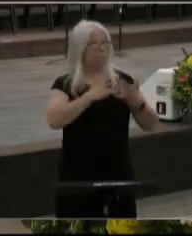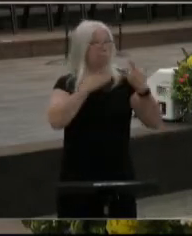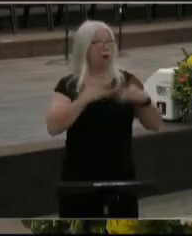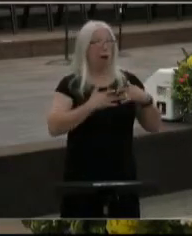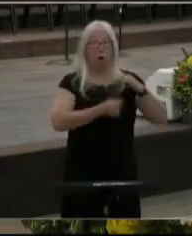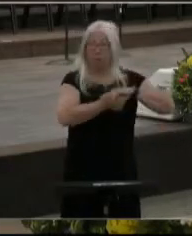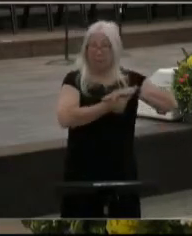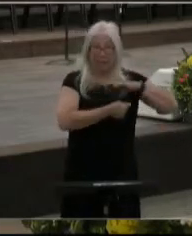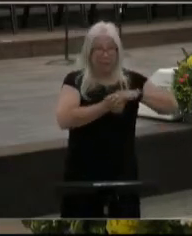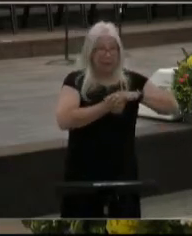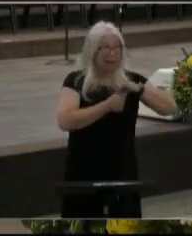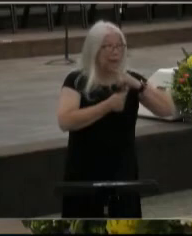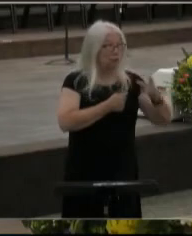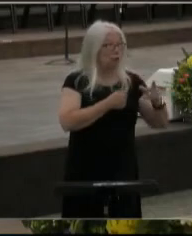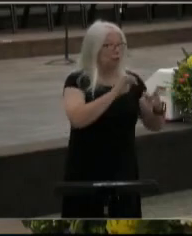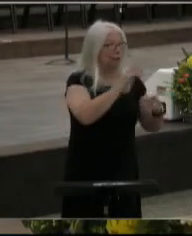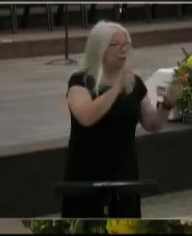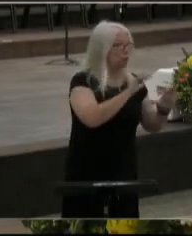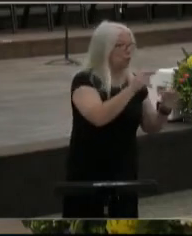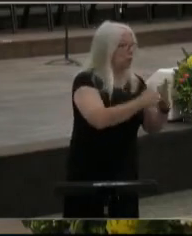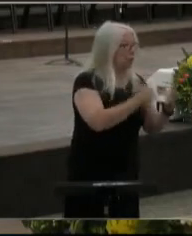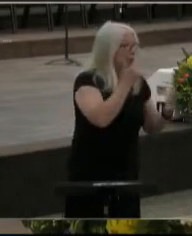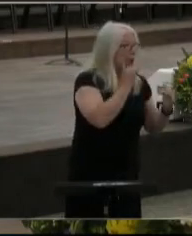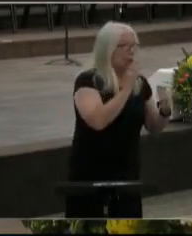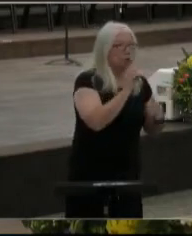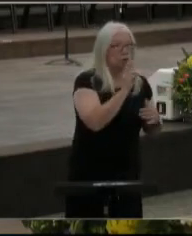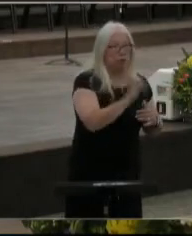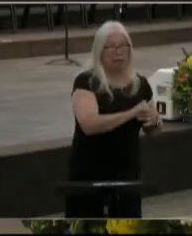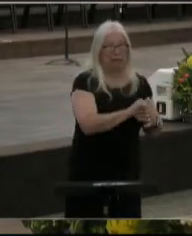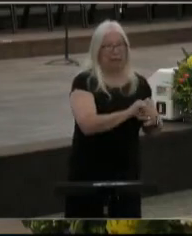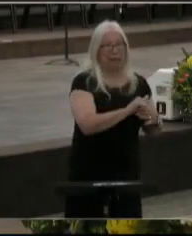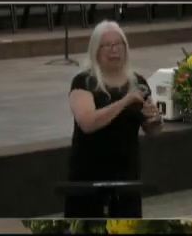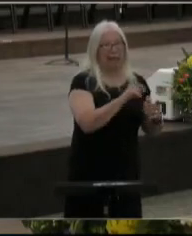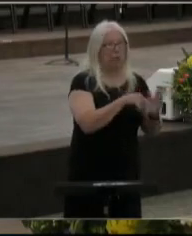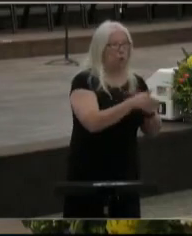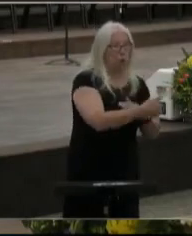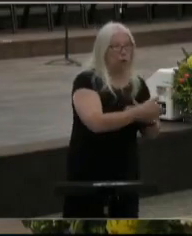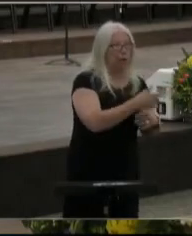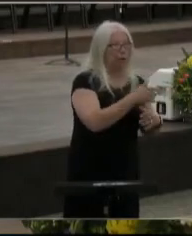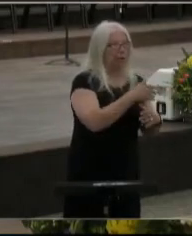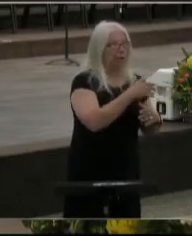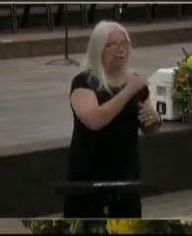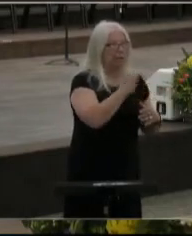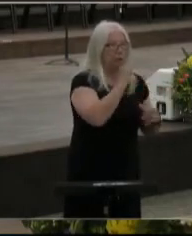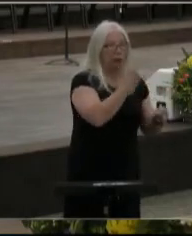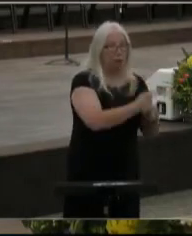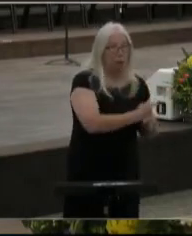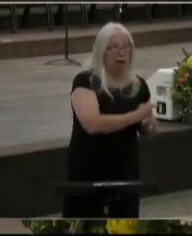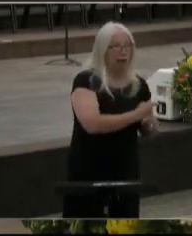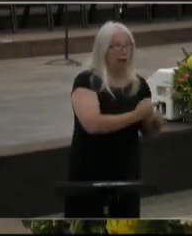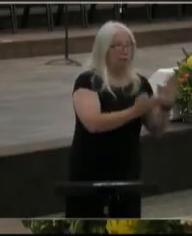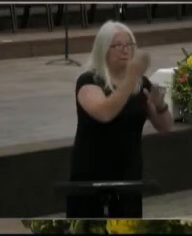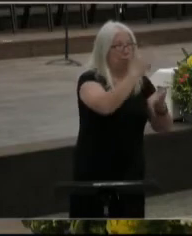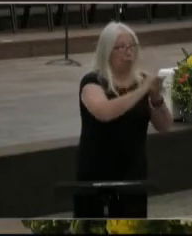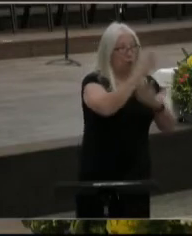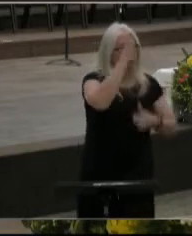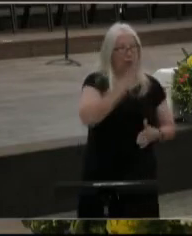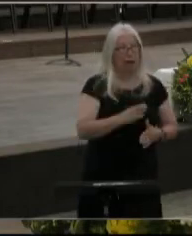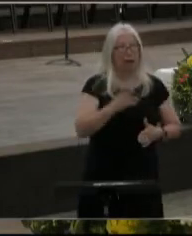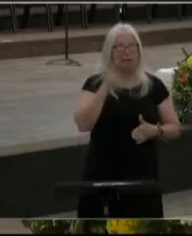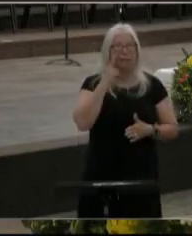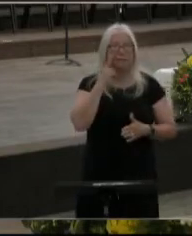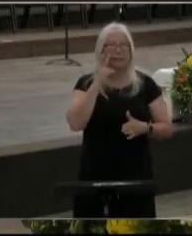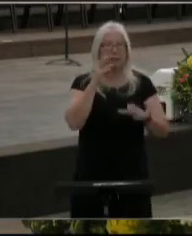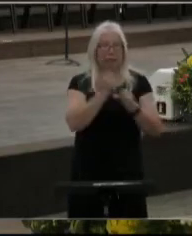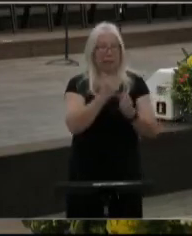was hidden. And I told an accountant to do things that were shady and that were crooked and that were not right before a holy God. See,